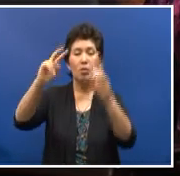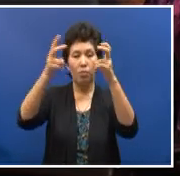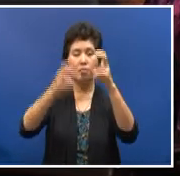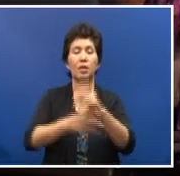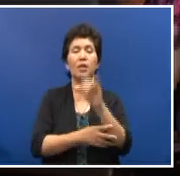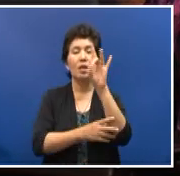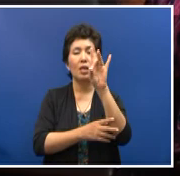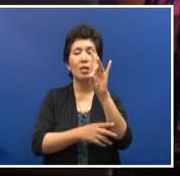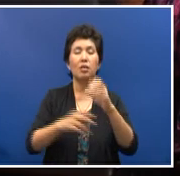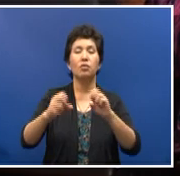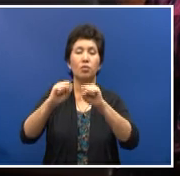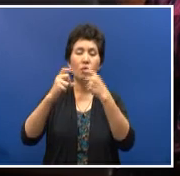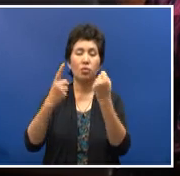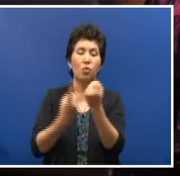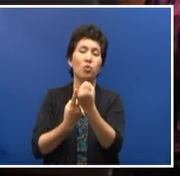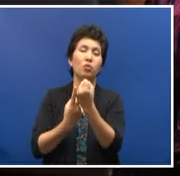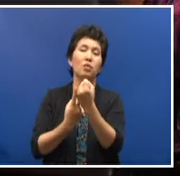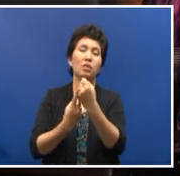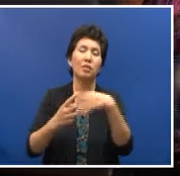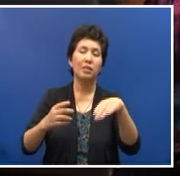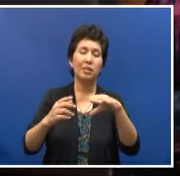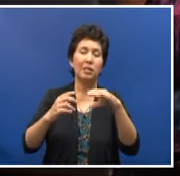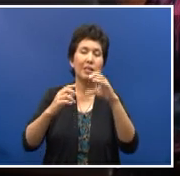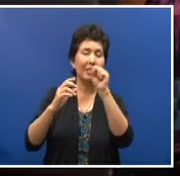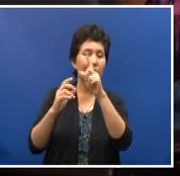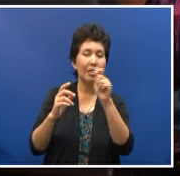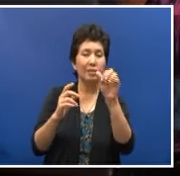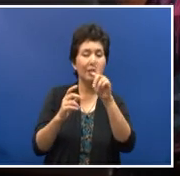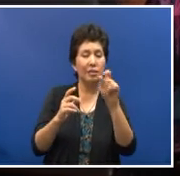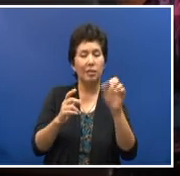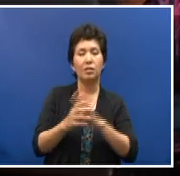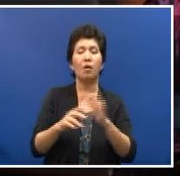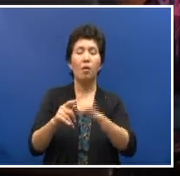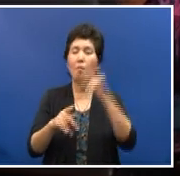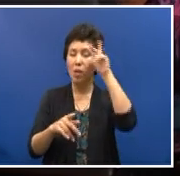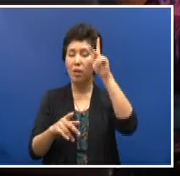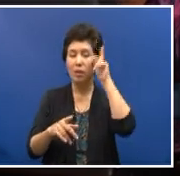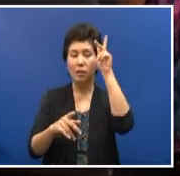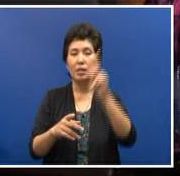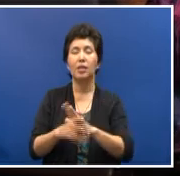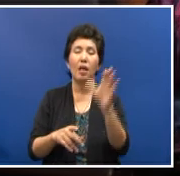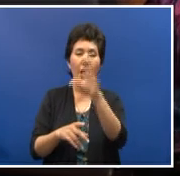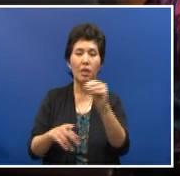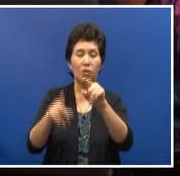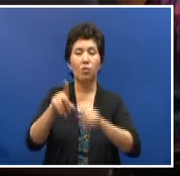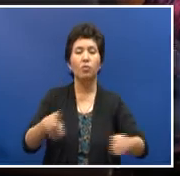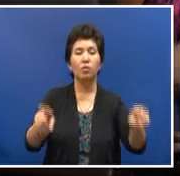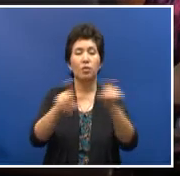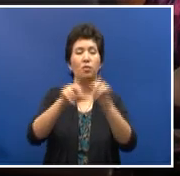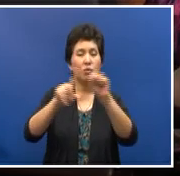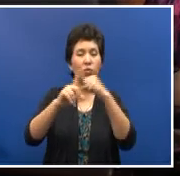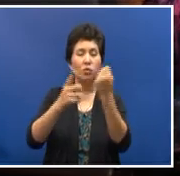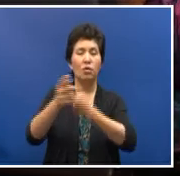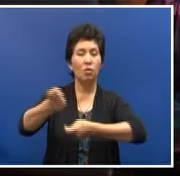topic 8, okay, on social stratifications. By understanding the types of political organizations and also the